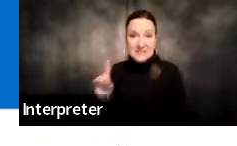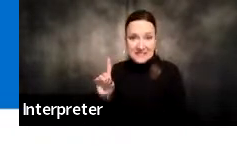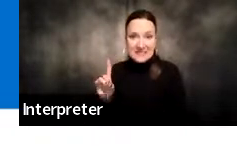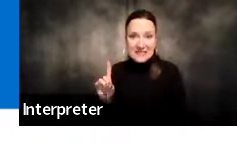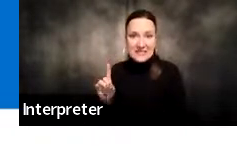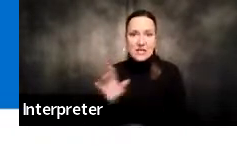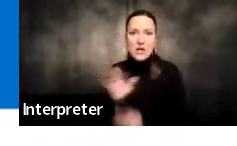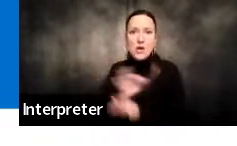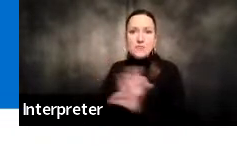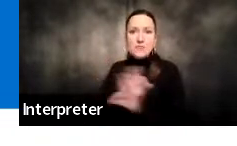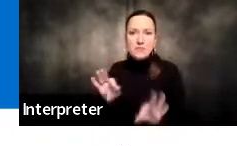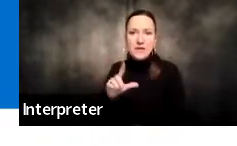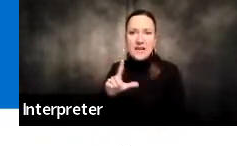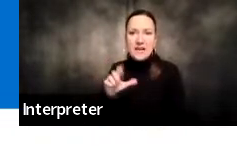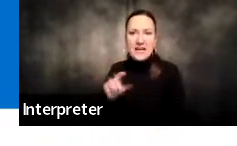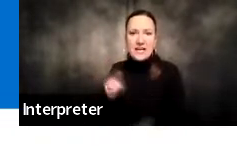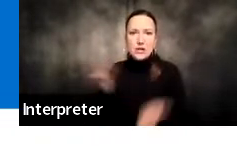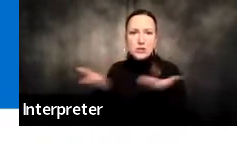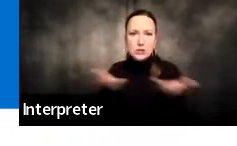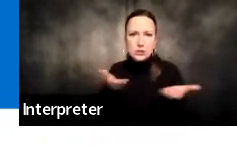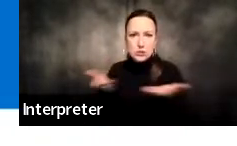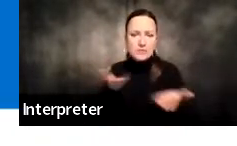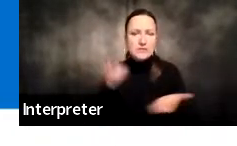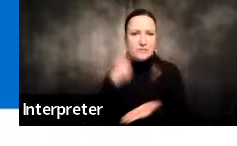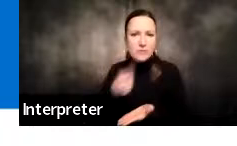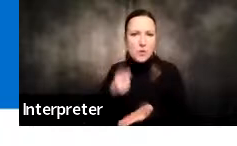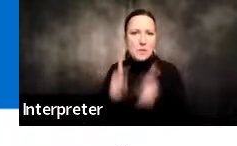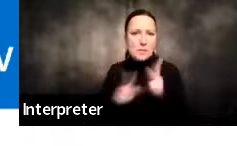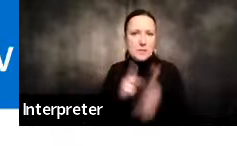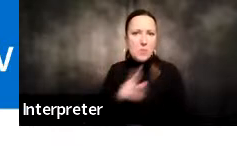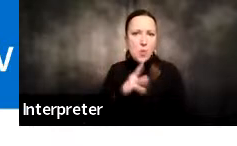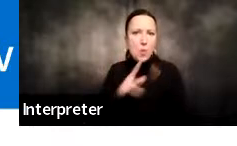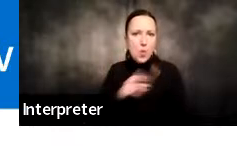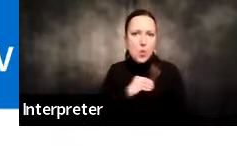line replacements for homeowners.